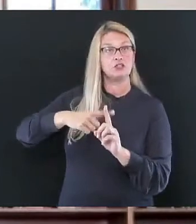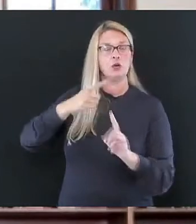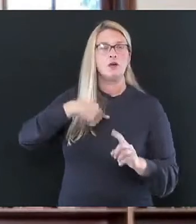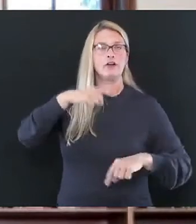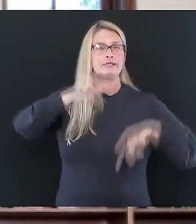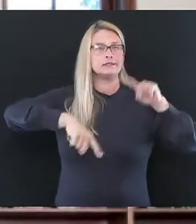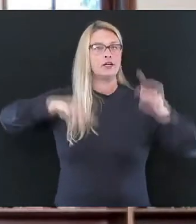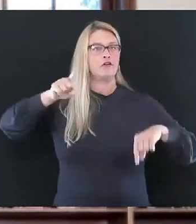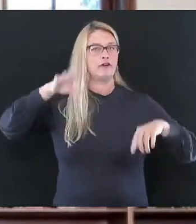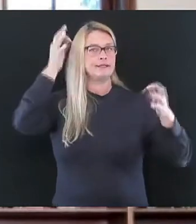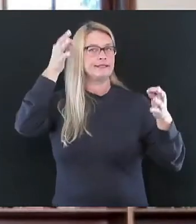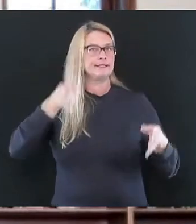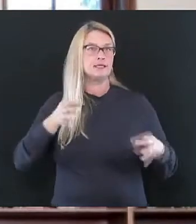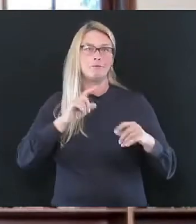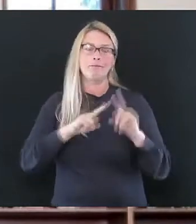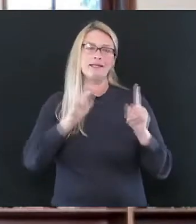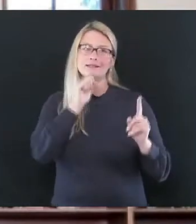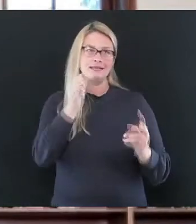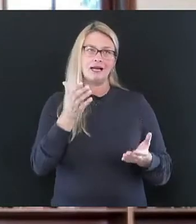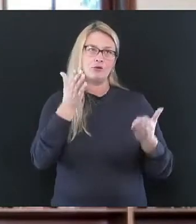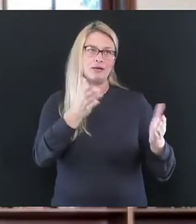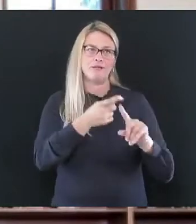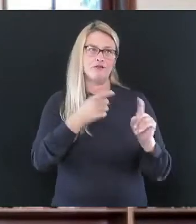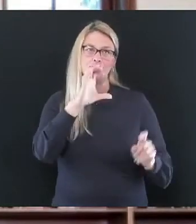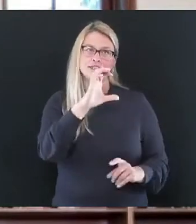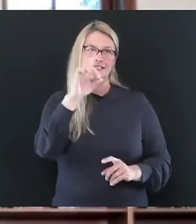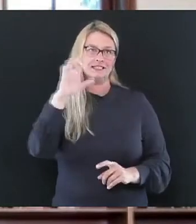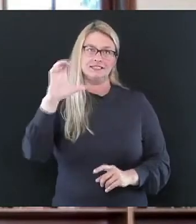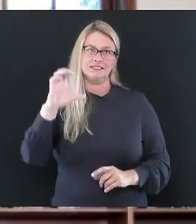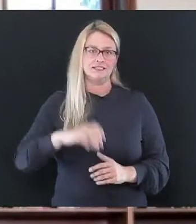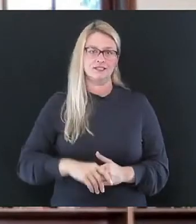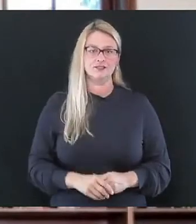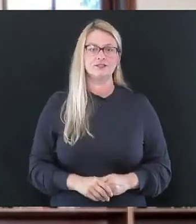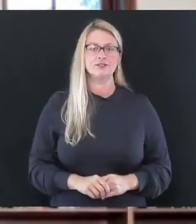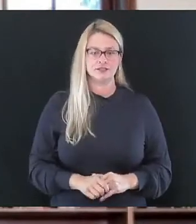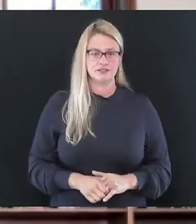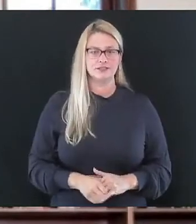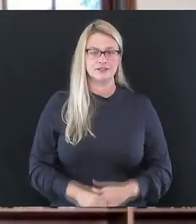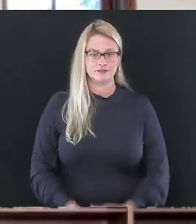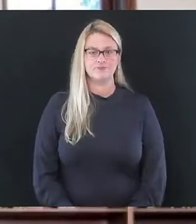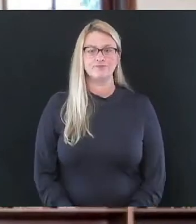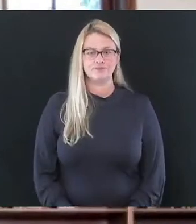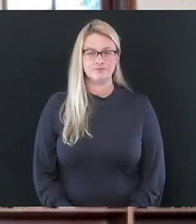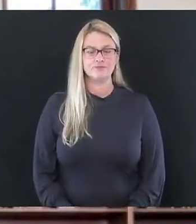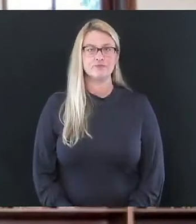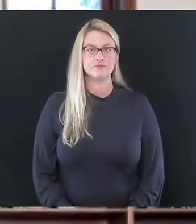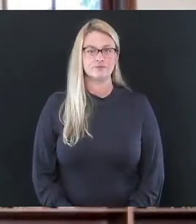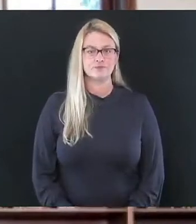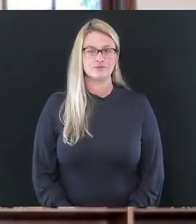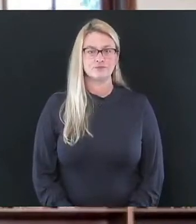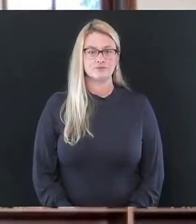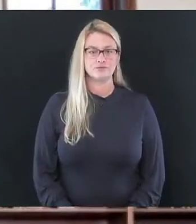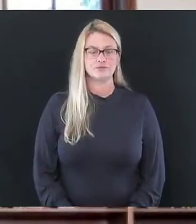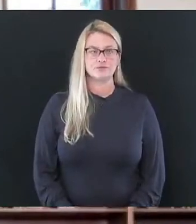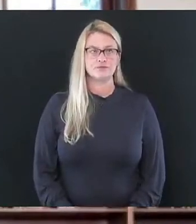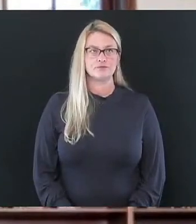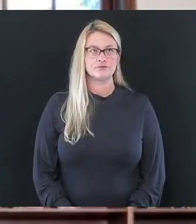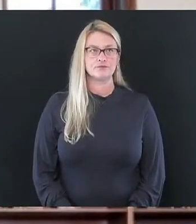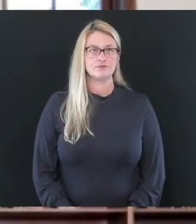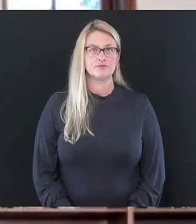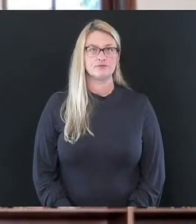local levels, but it's not a CDC recommendation to check the temperature of children before they're entering school system.